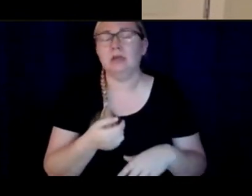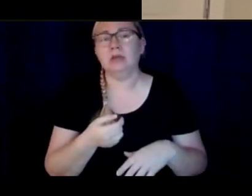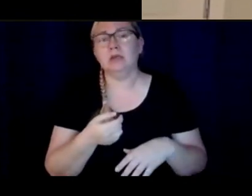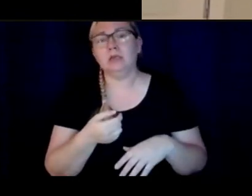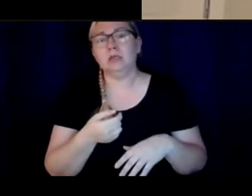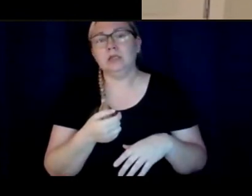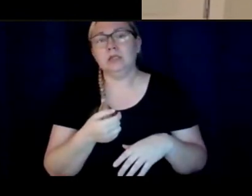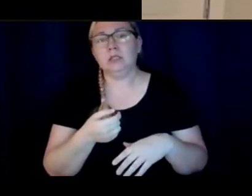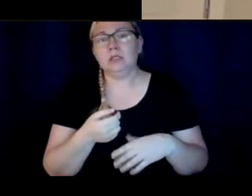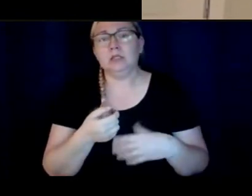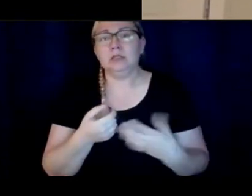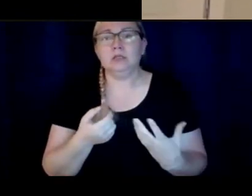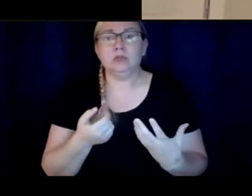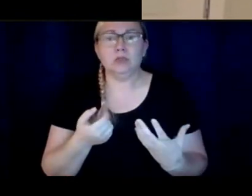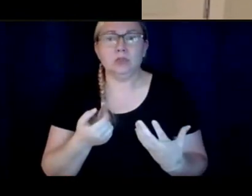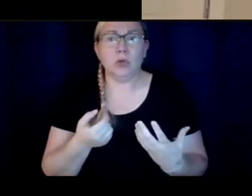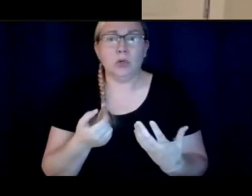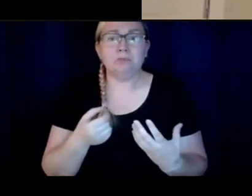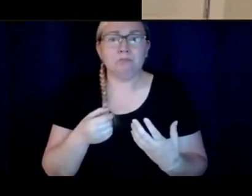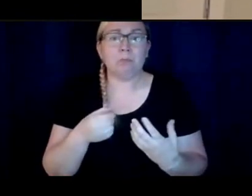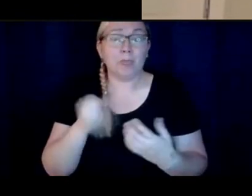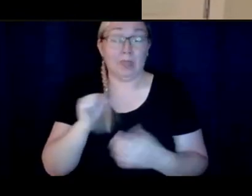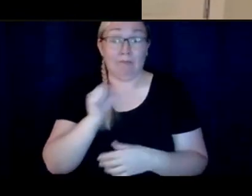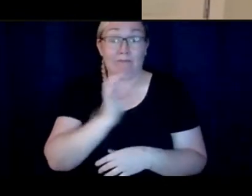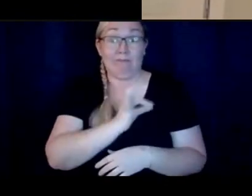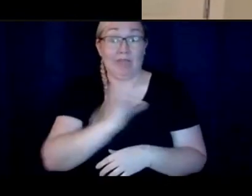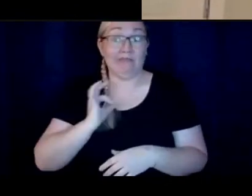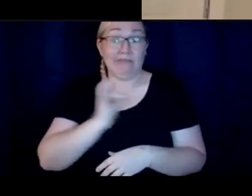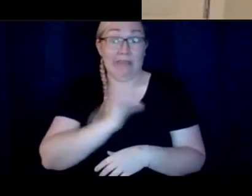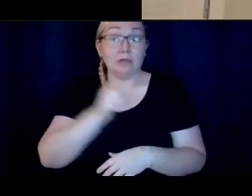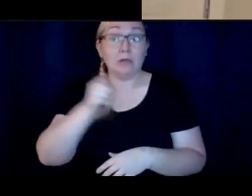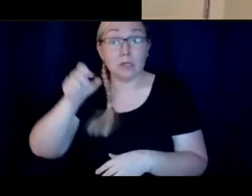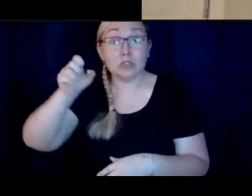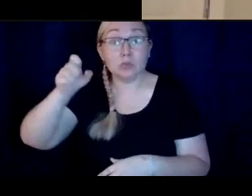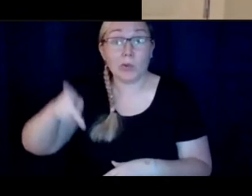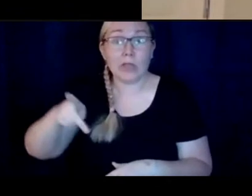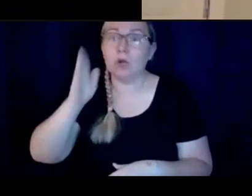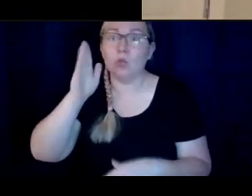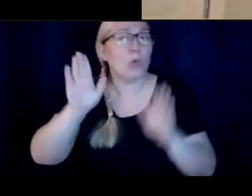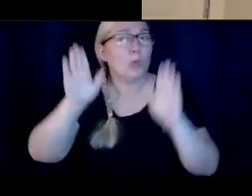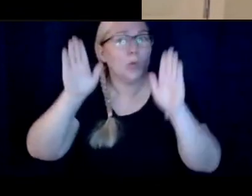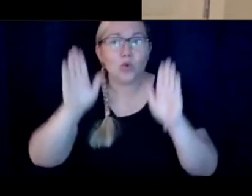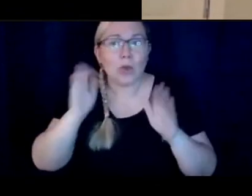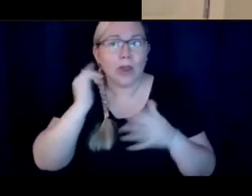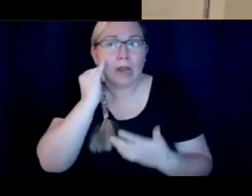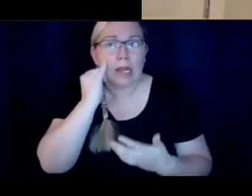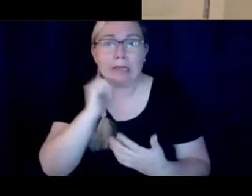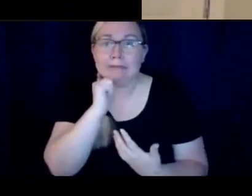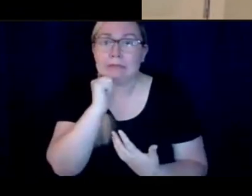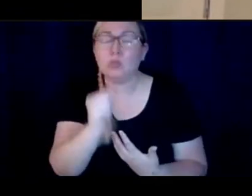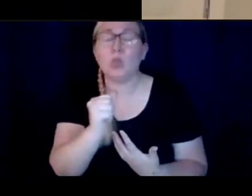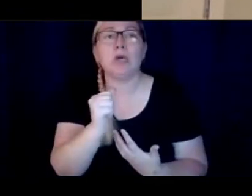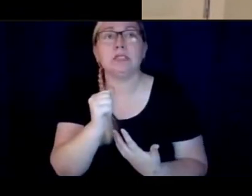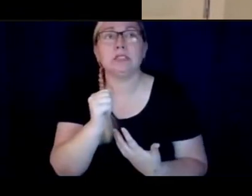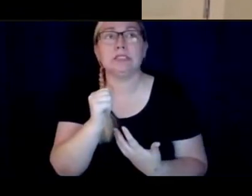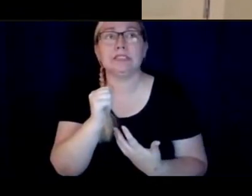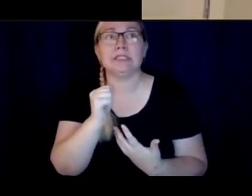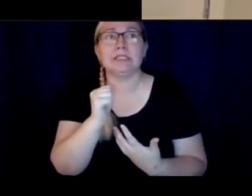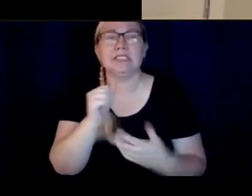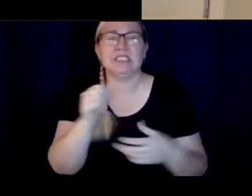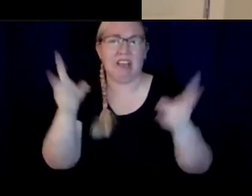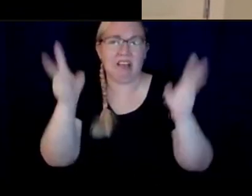a staff or faculty at Spokane, right? Just, you know, wouldn't it be great if there wasn't a